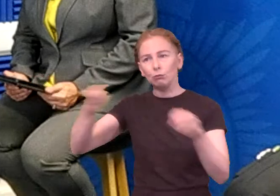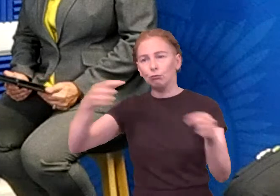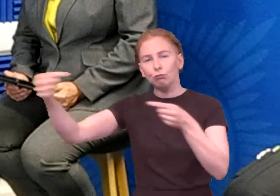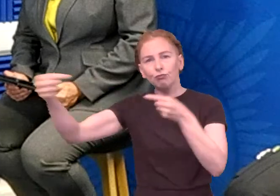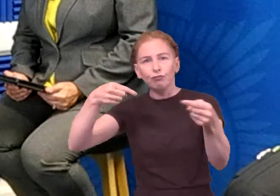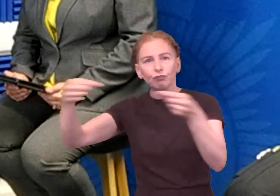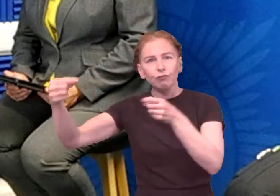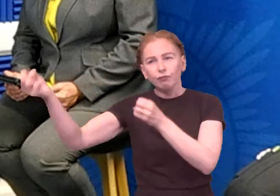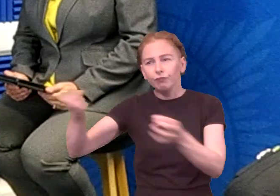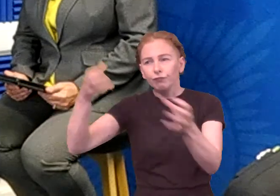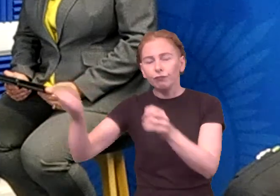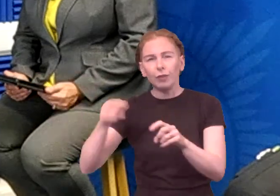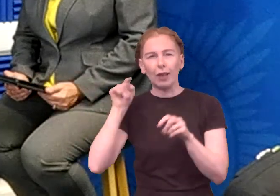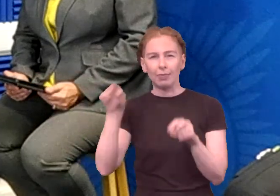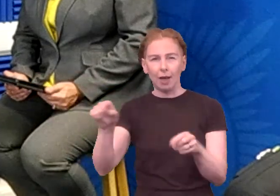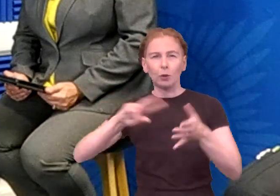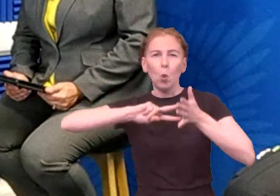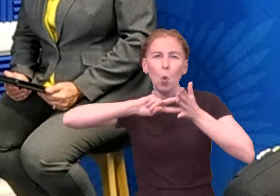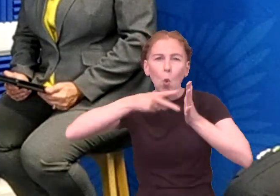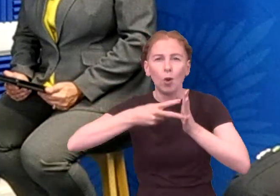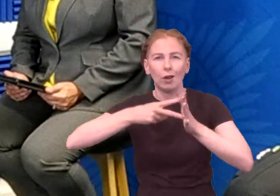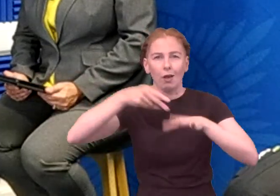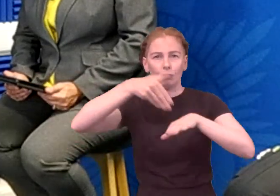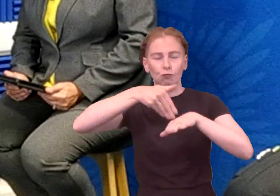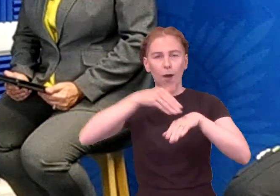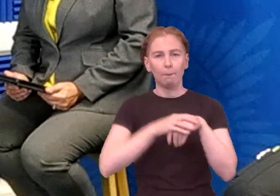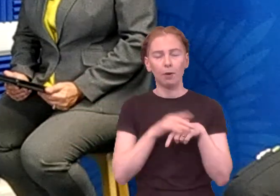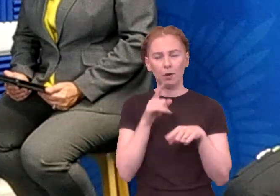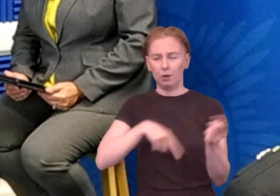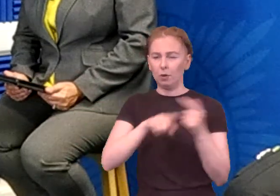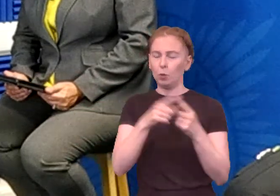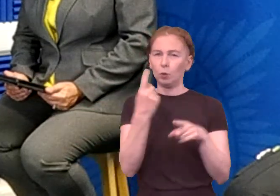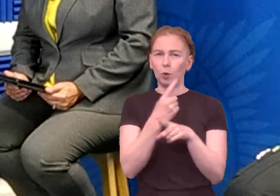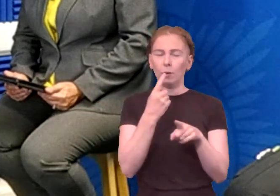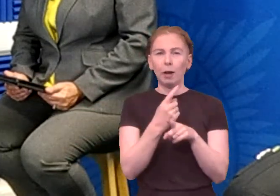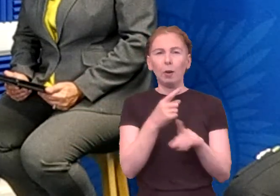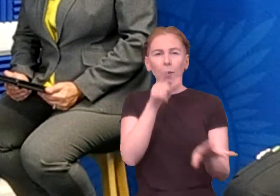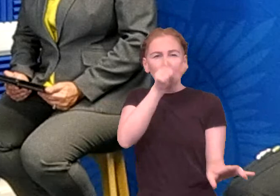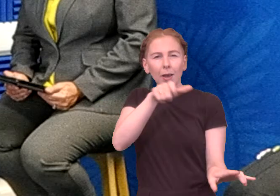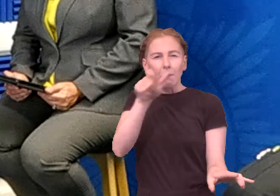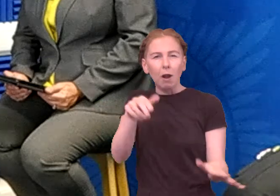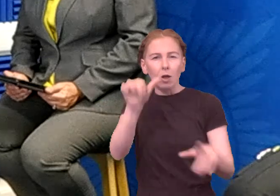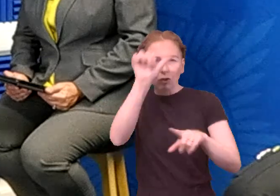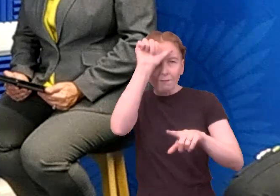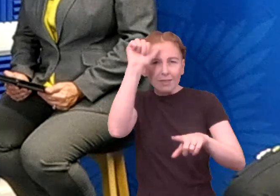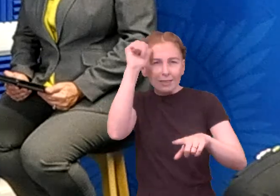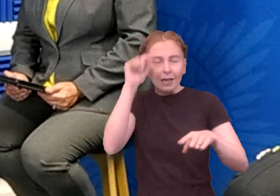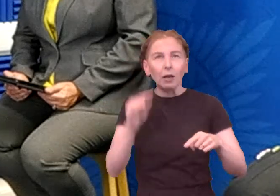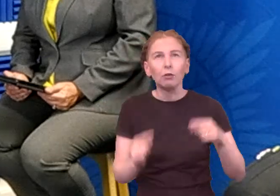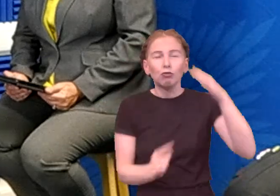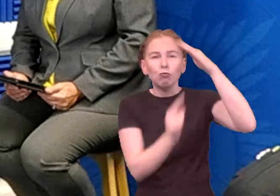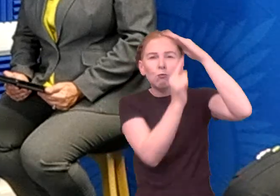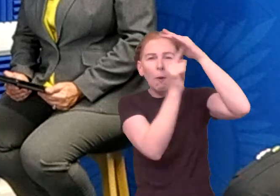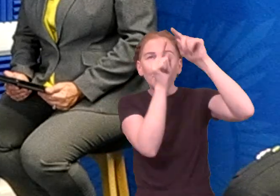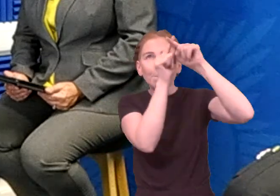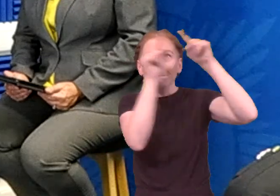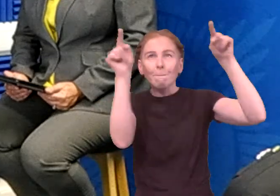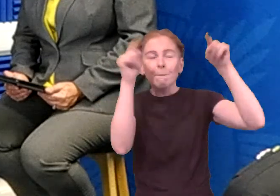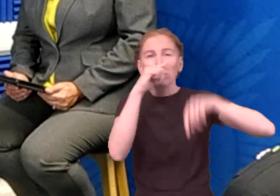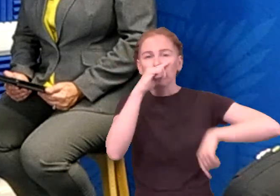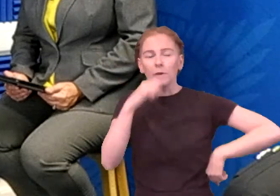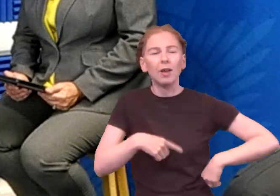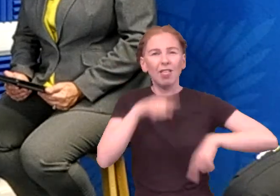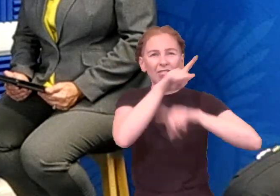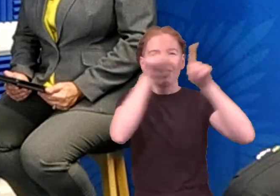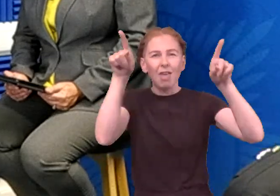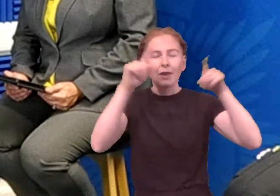sophisticated networks of people who are working 24 hours a day, 7 days a week to make money from other people, to make money